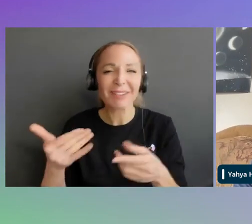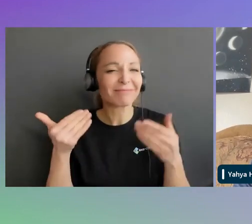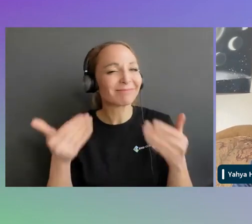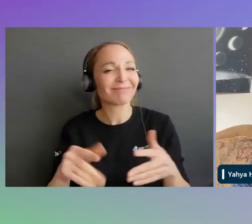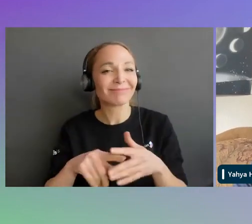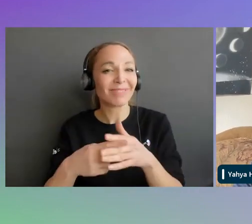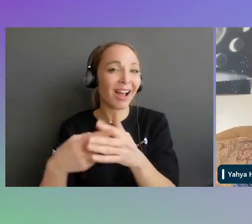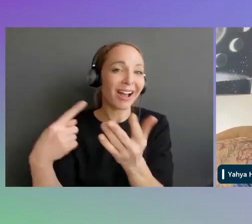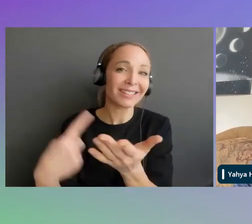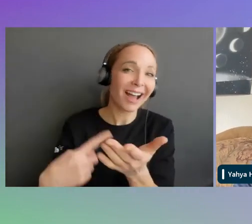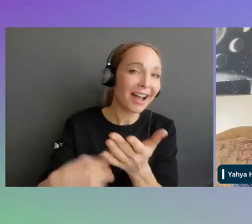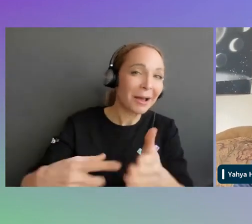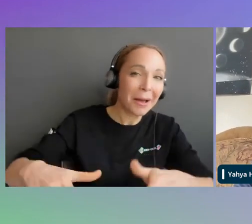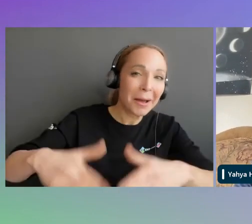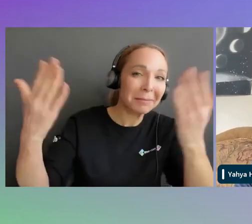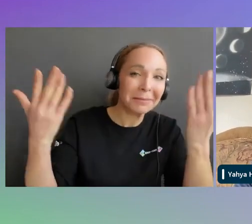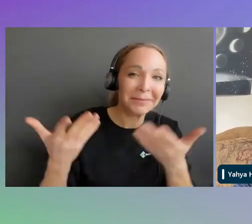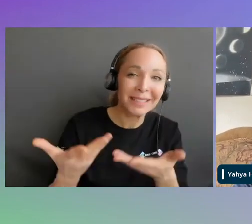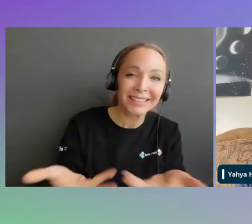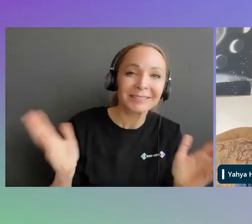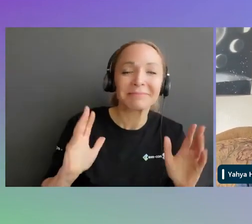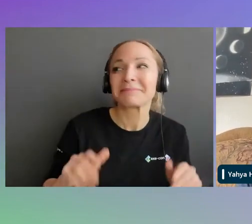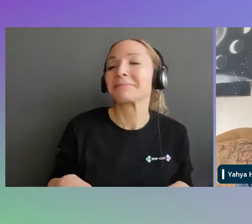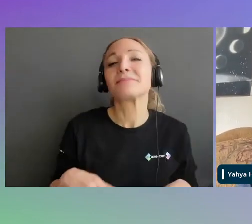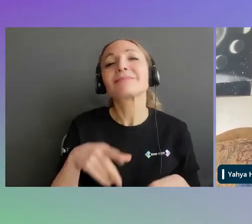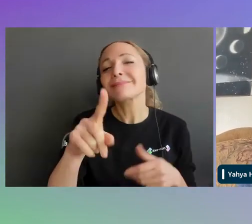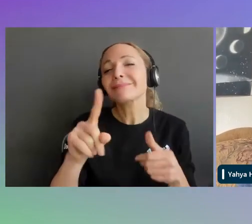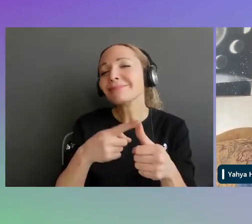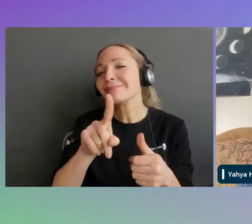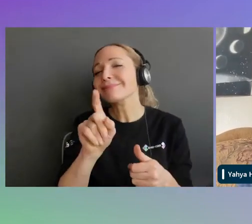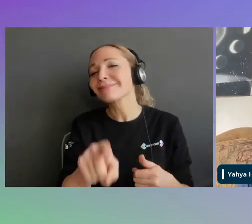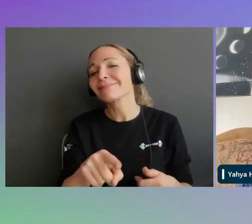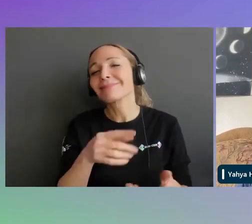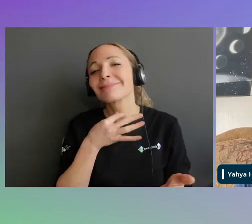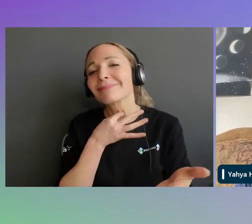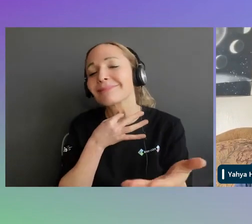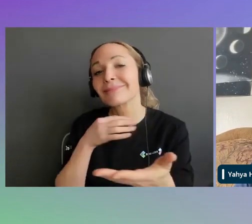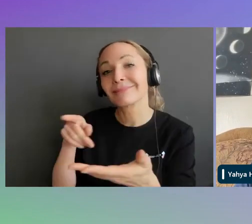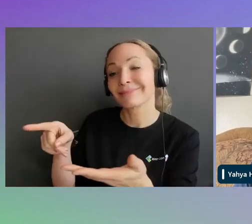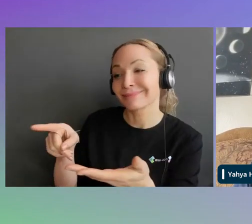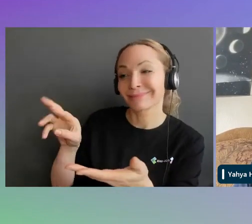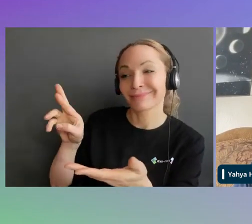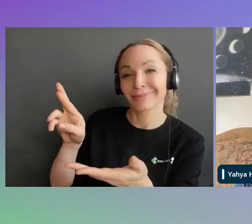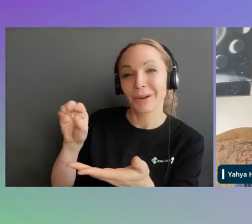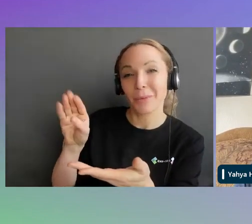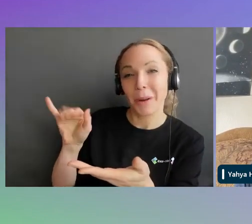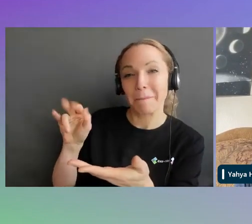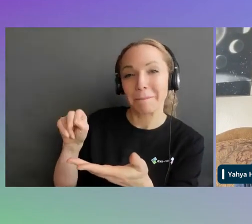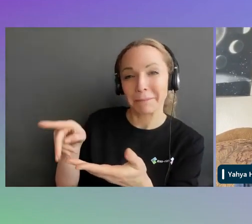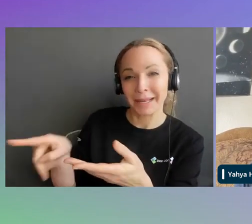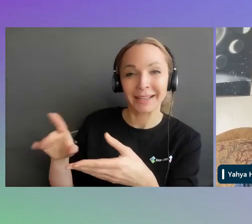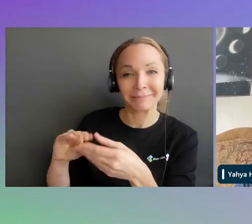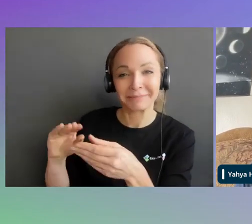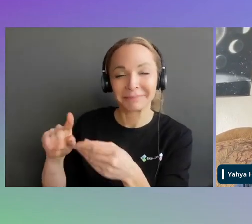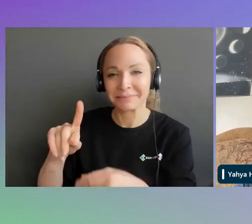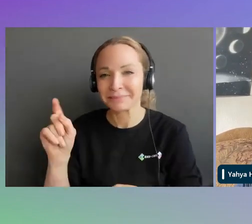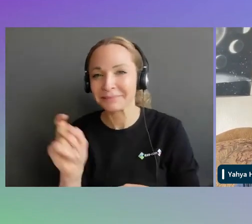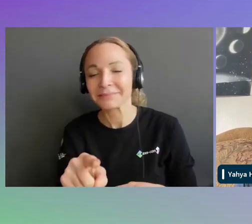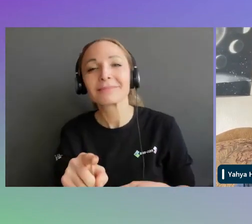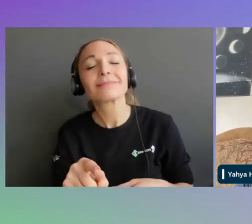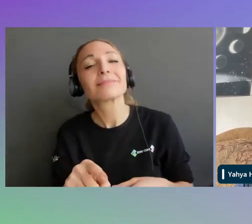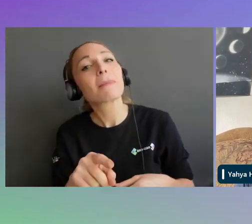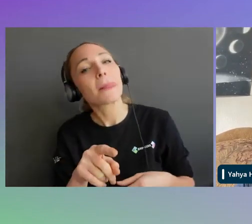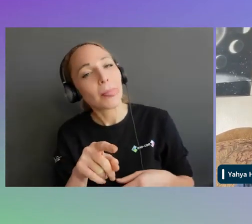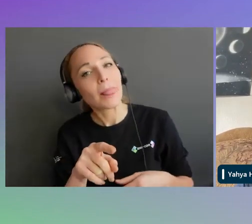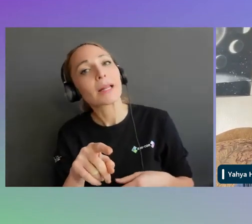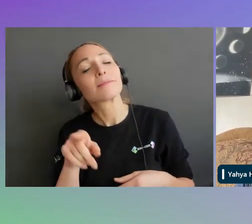So the first question I have here for you is from Robin. So Robin is asking, so question from a